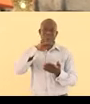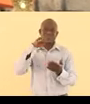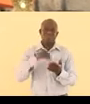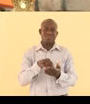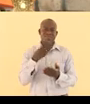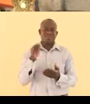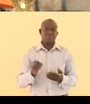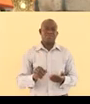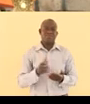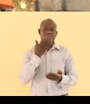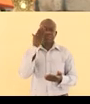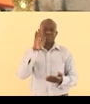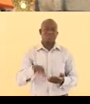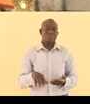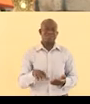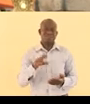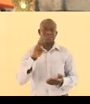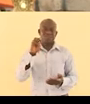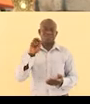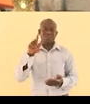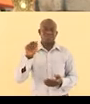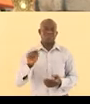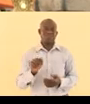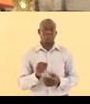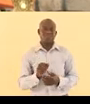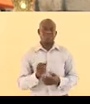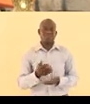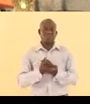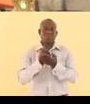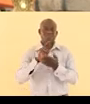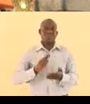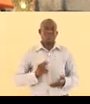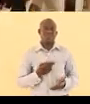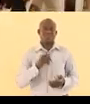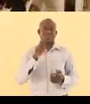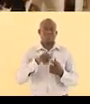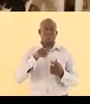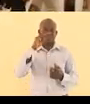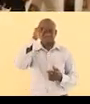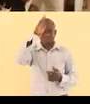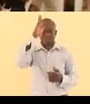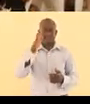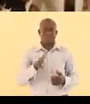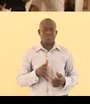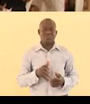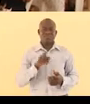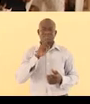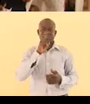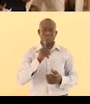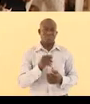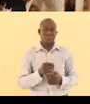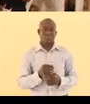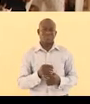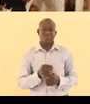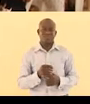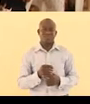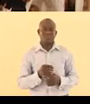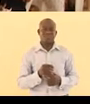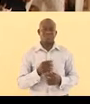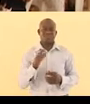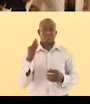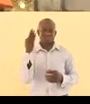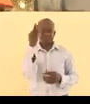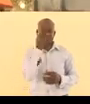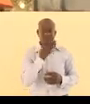the midst of rottenness and moral degeneration in our society, help us to be men and women of truth. Help